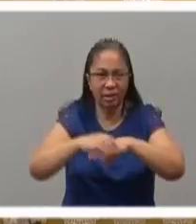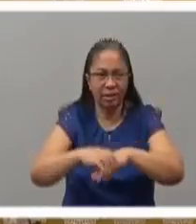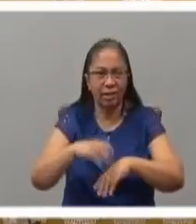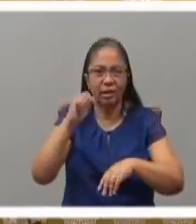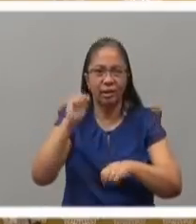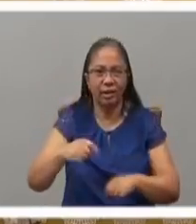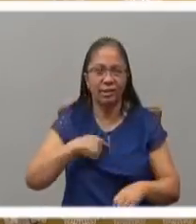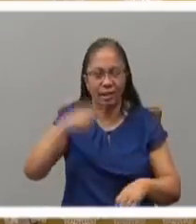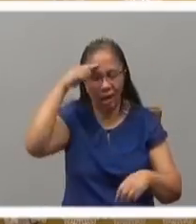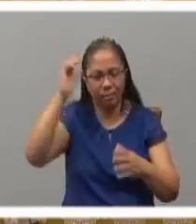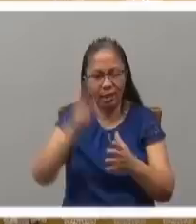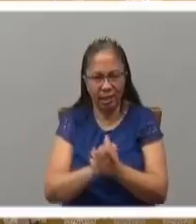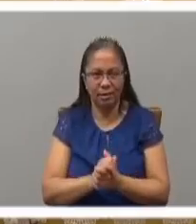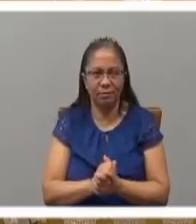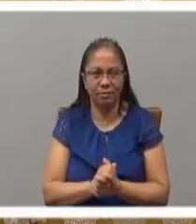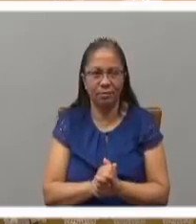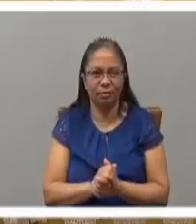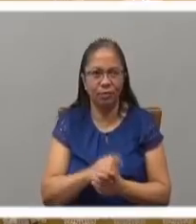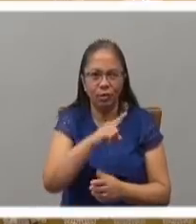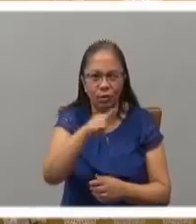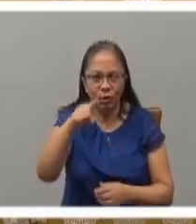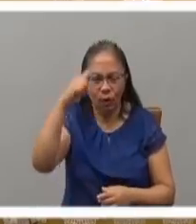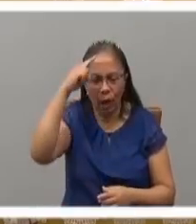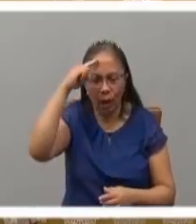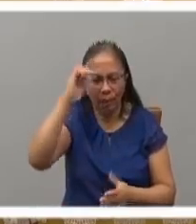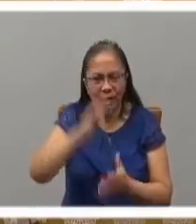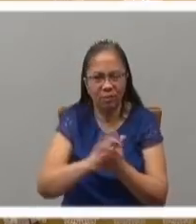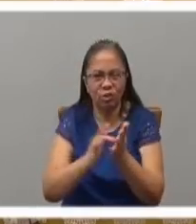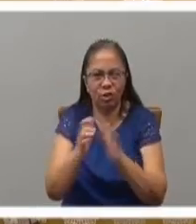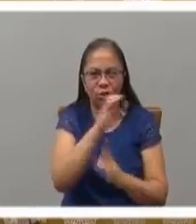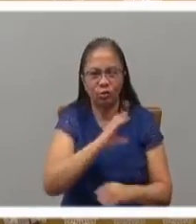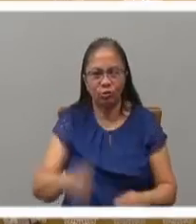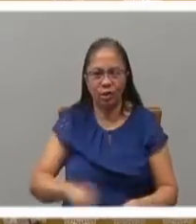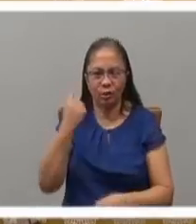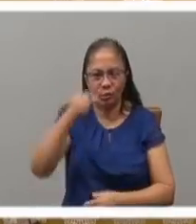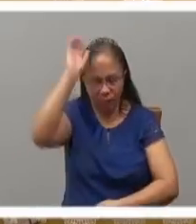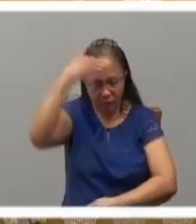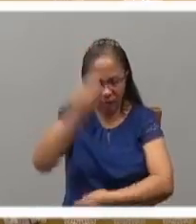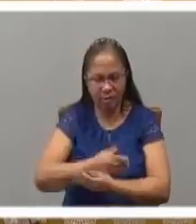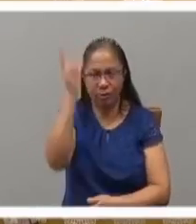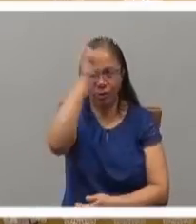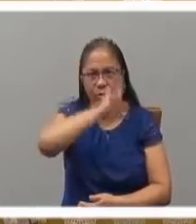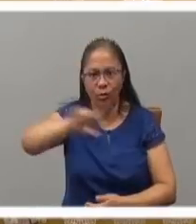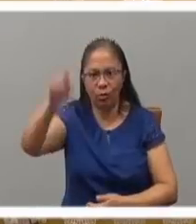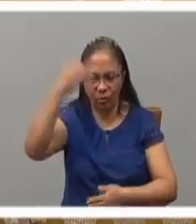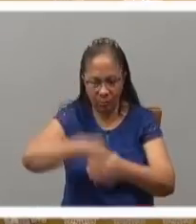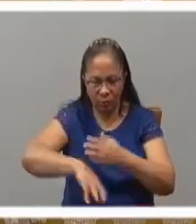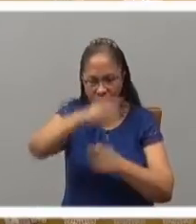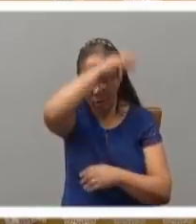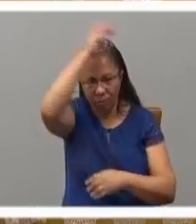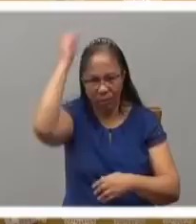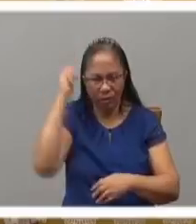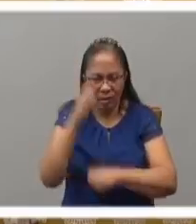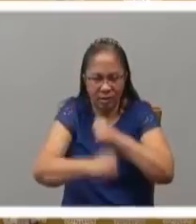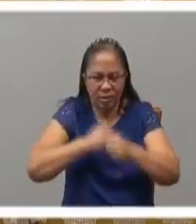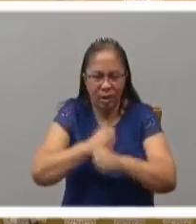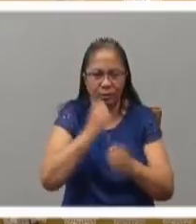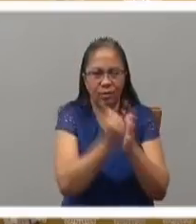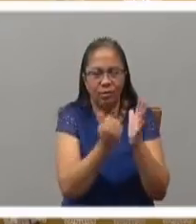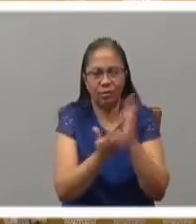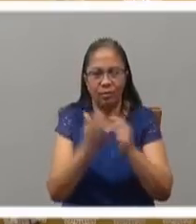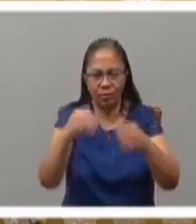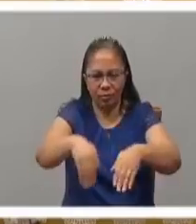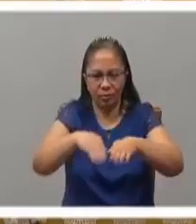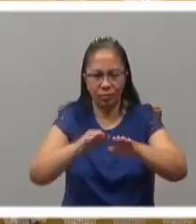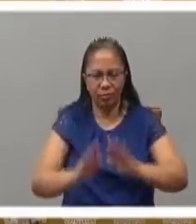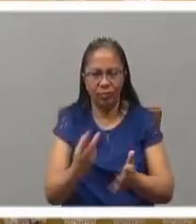earth? I believe. Do you believe in Jesus Christ, his only Son, our Lord, who was born of the Virgin Mary, suffered death and was